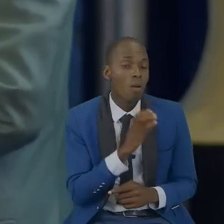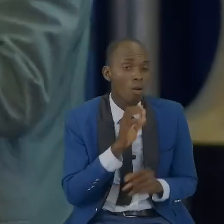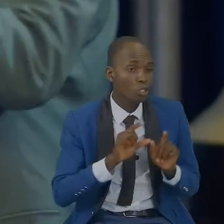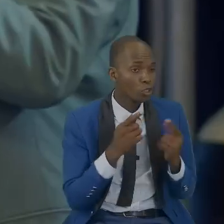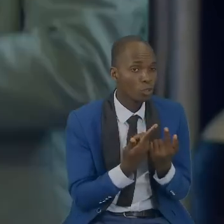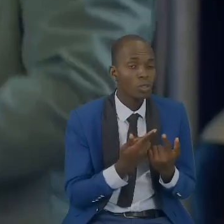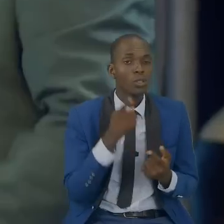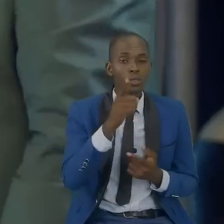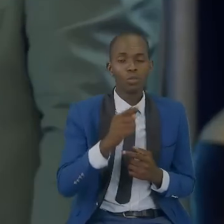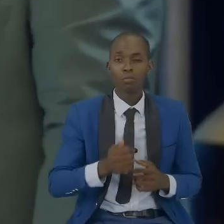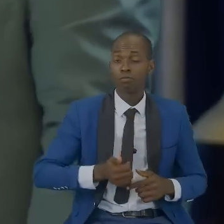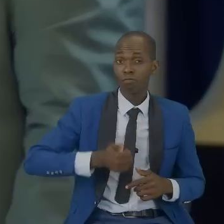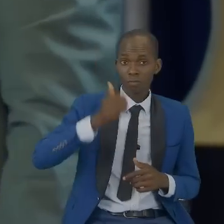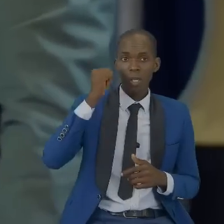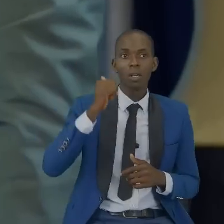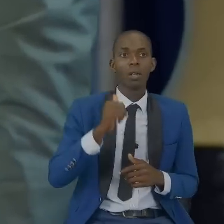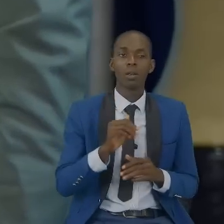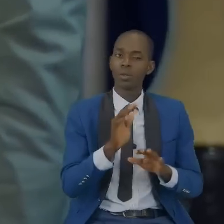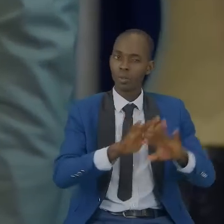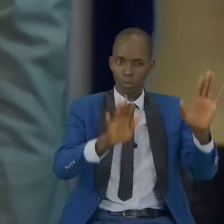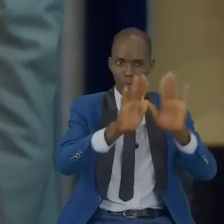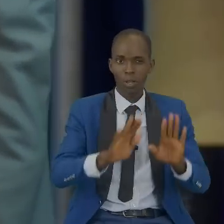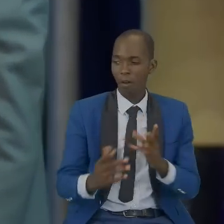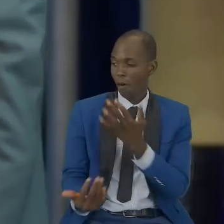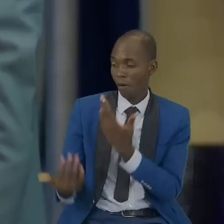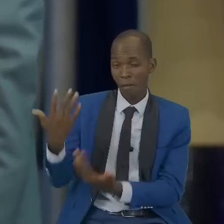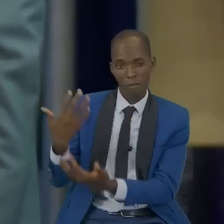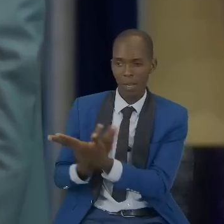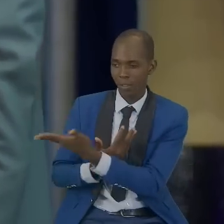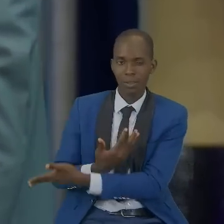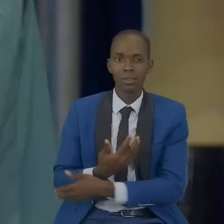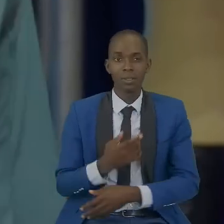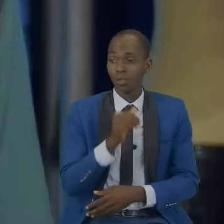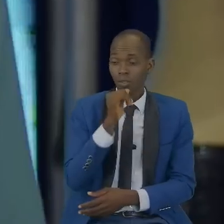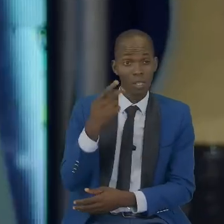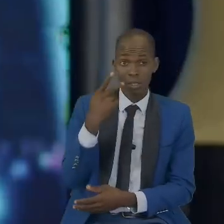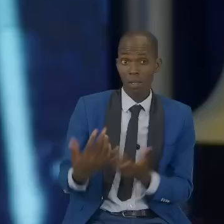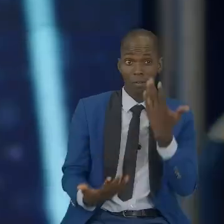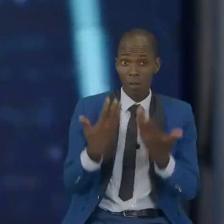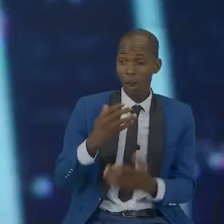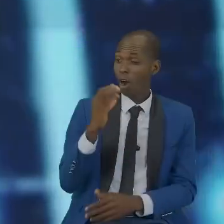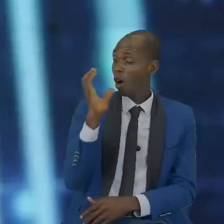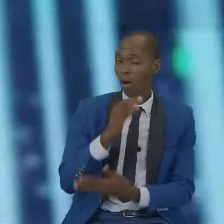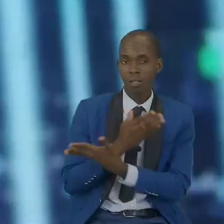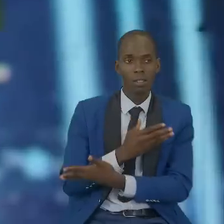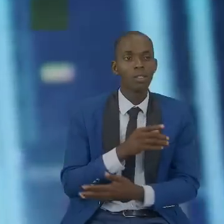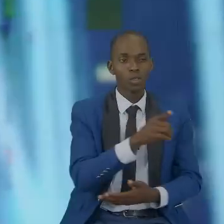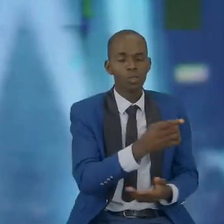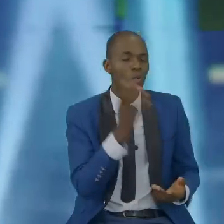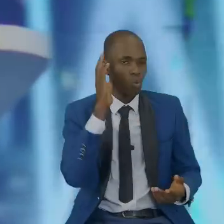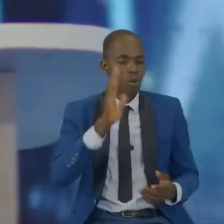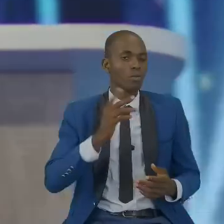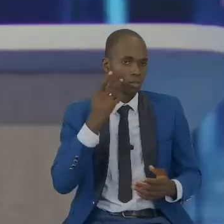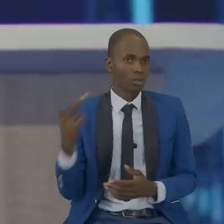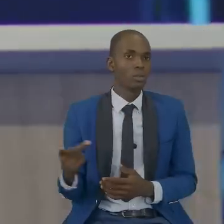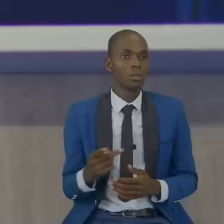your cultic, there's a fire. You have not seen it. You will see. You have fortitude. You are there,